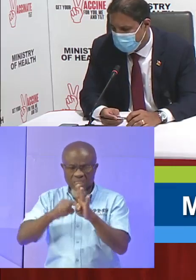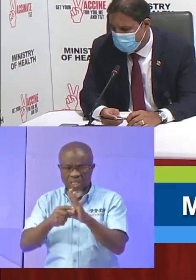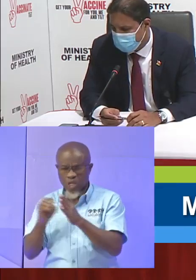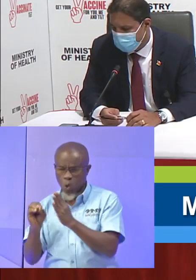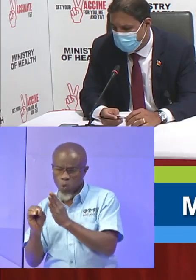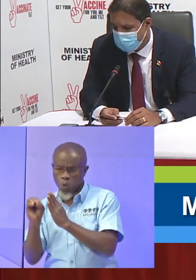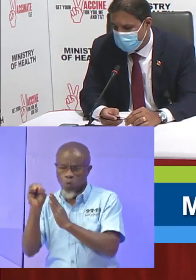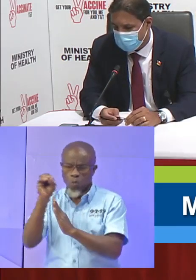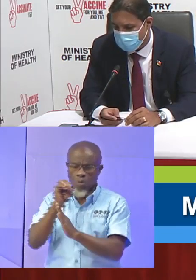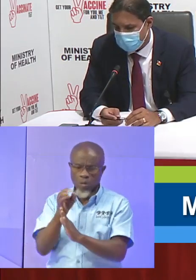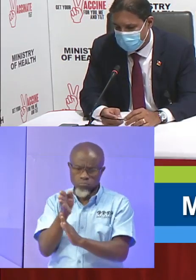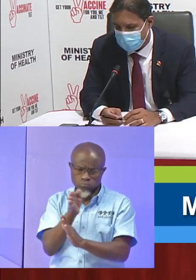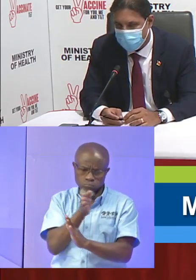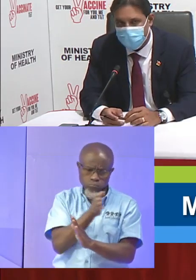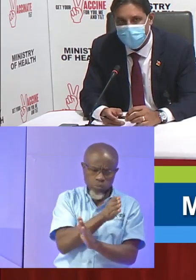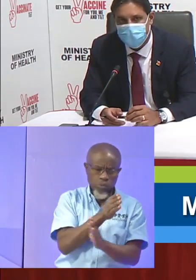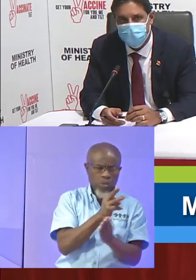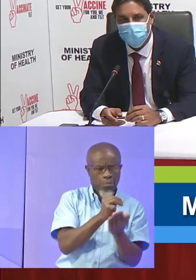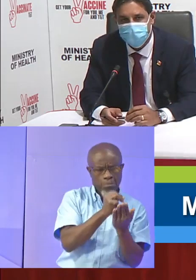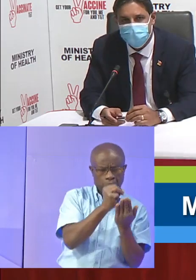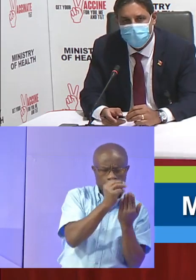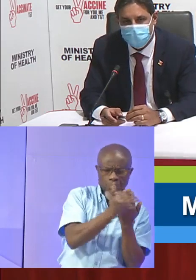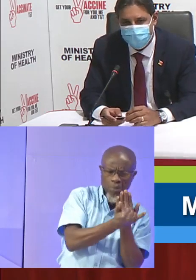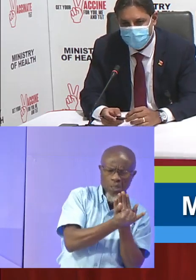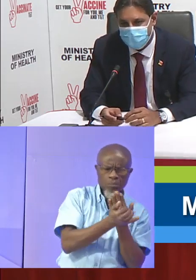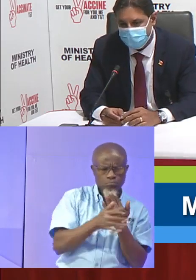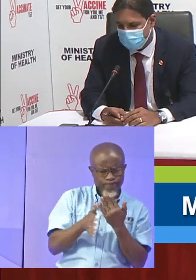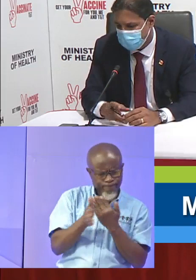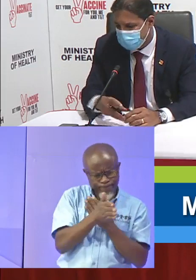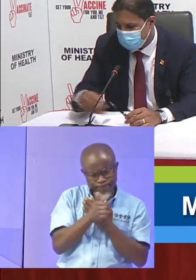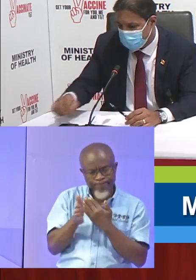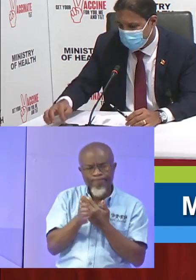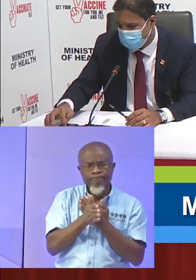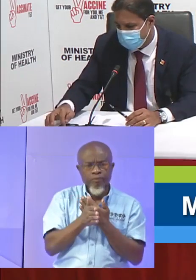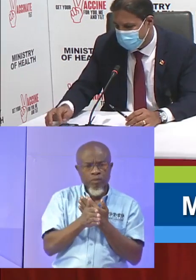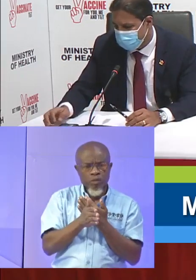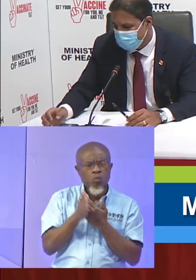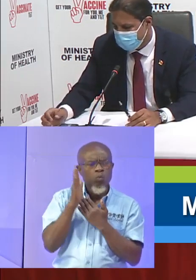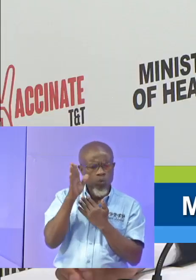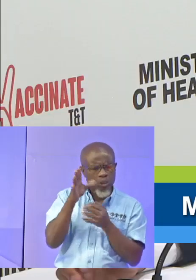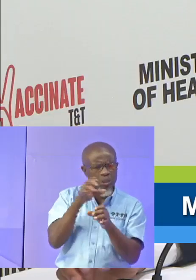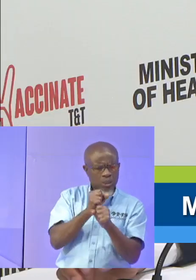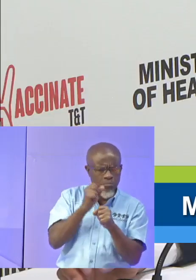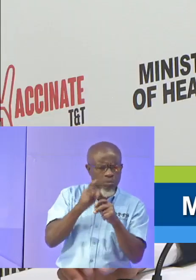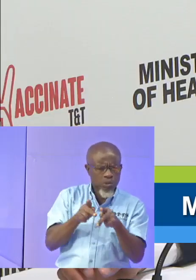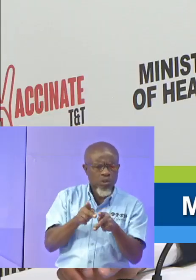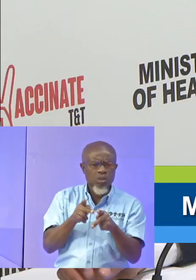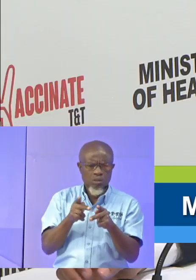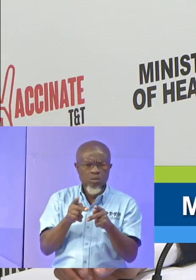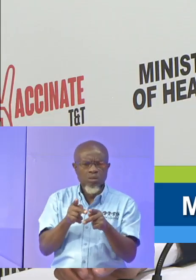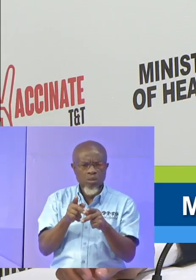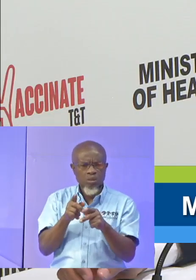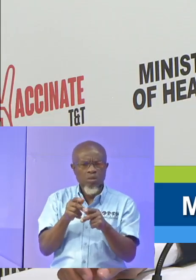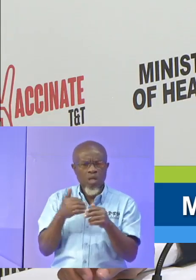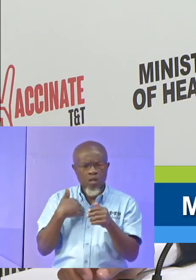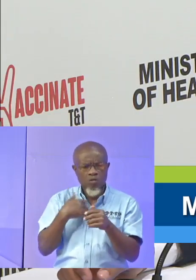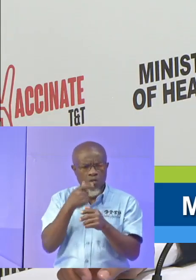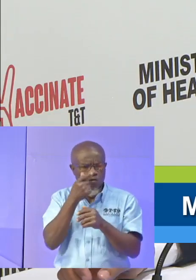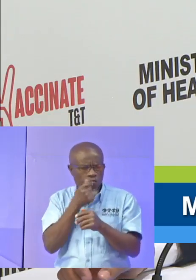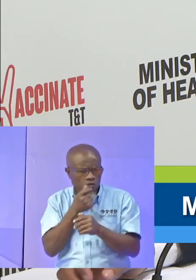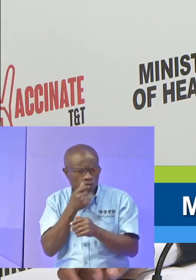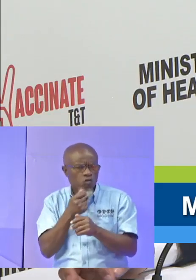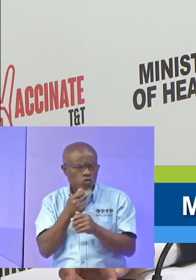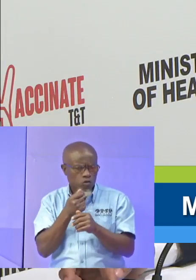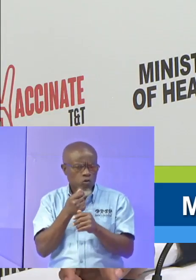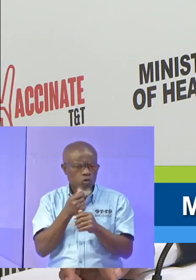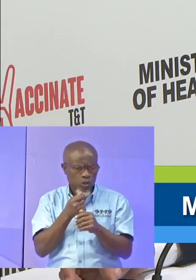And we expect to have some of the persons that are exhibiting flu-like symptoms to be influenza as well. So